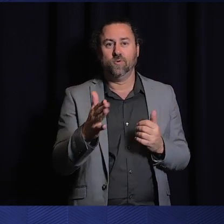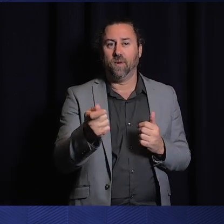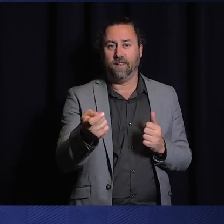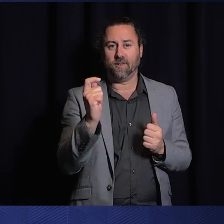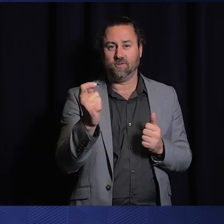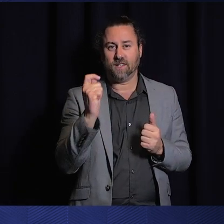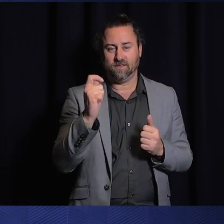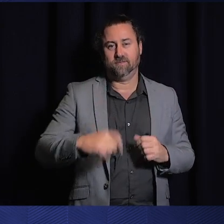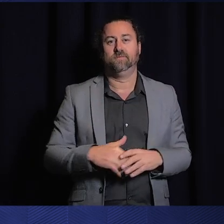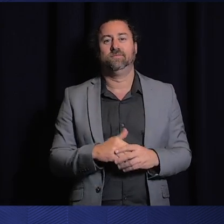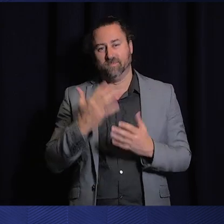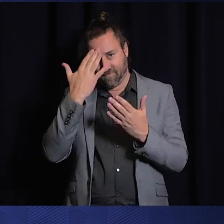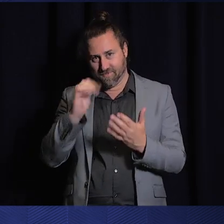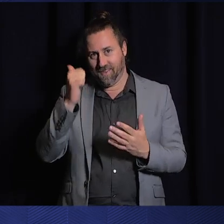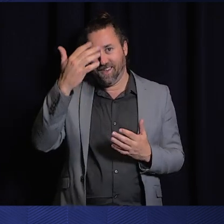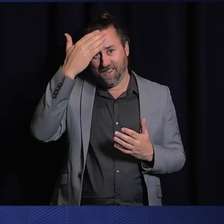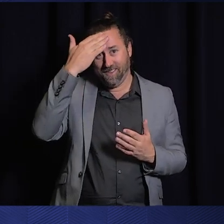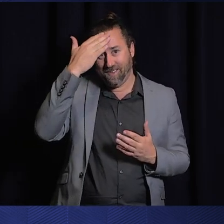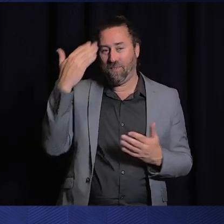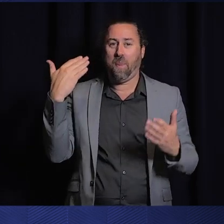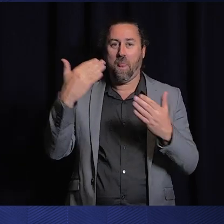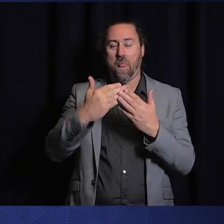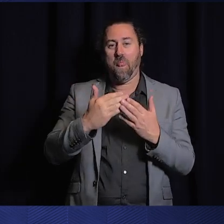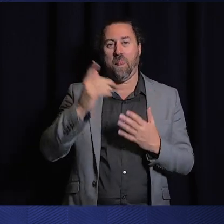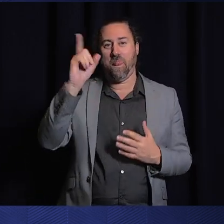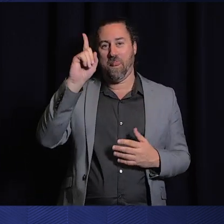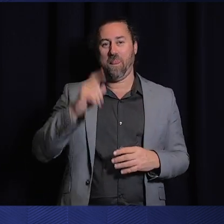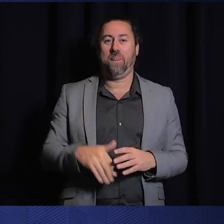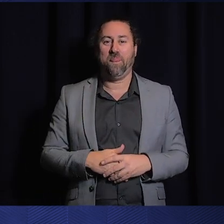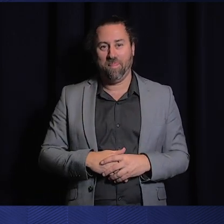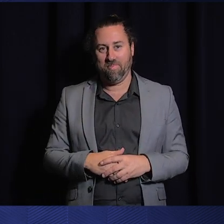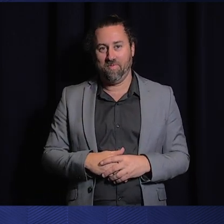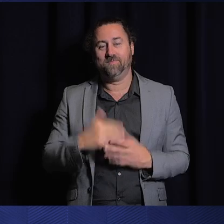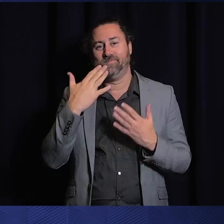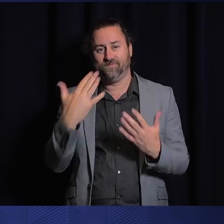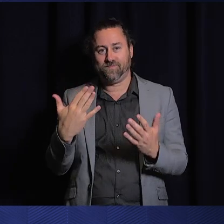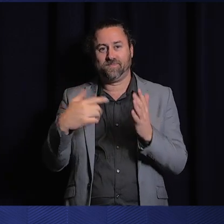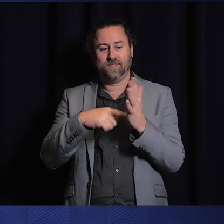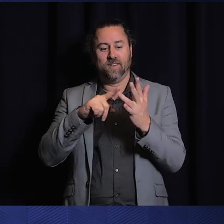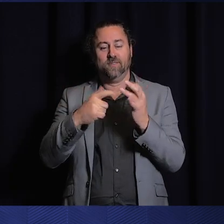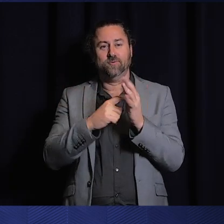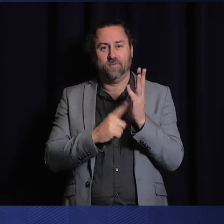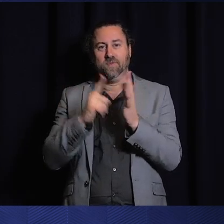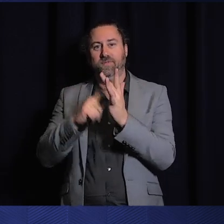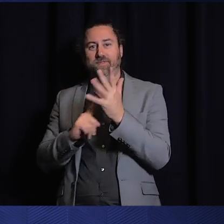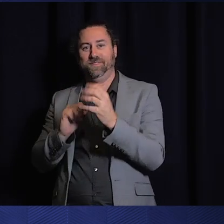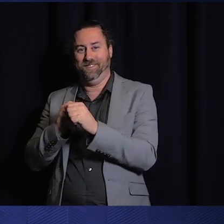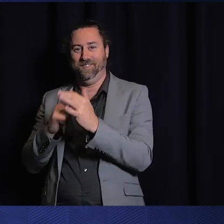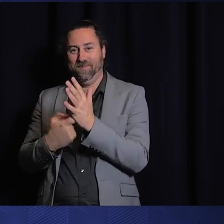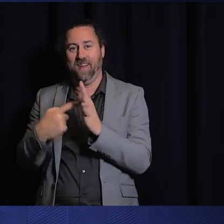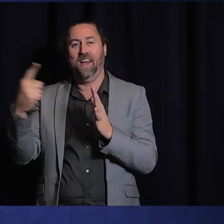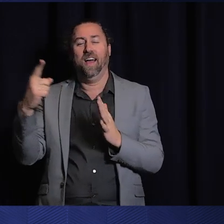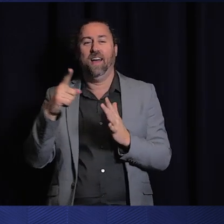respects to their elders, past and present. We also acknowledge the Turrbal, Jagera, and Yugara